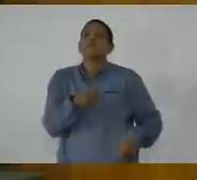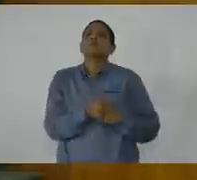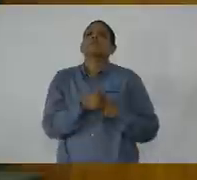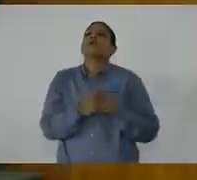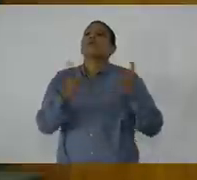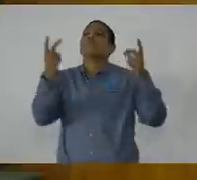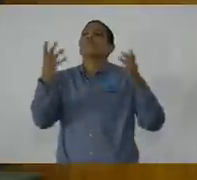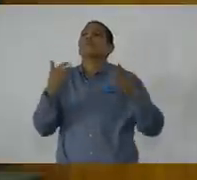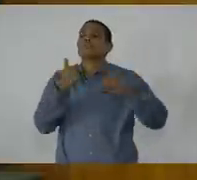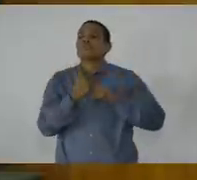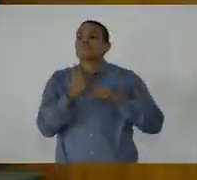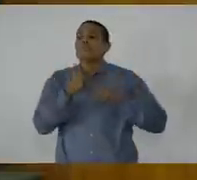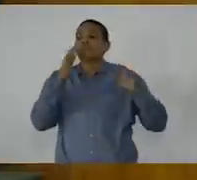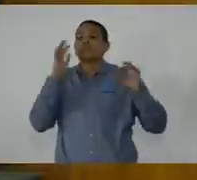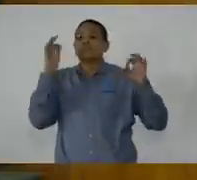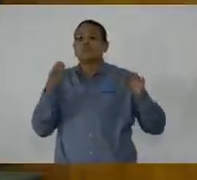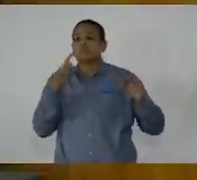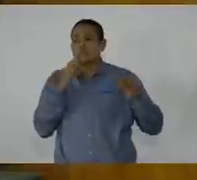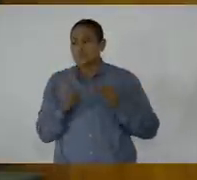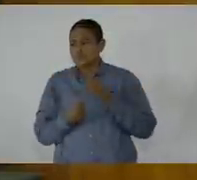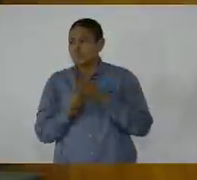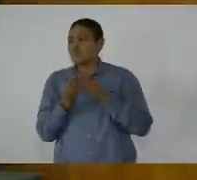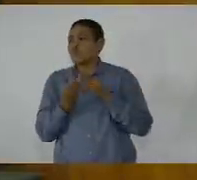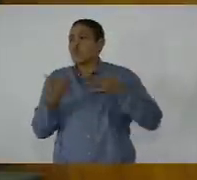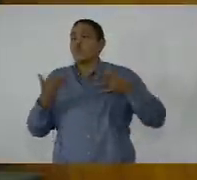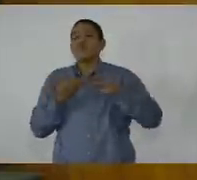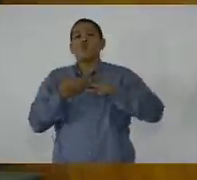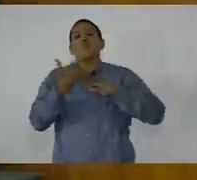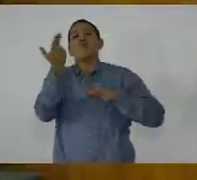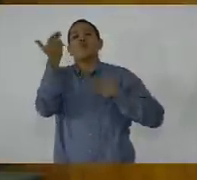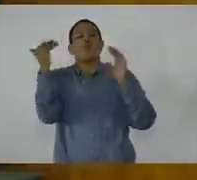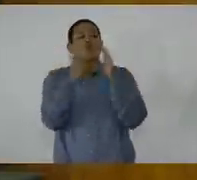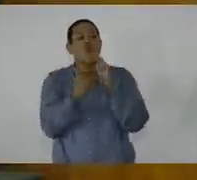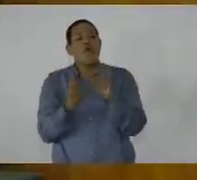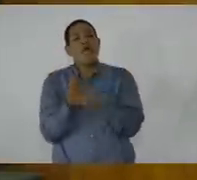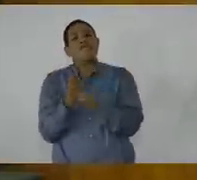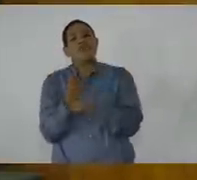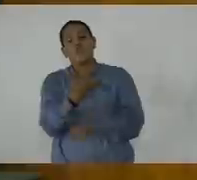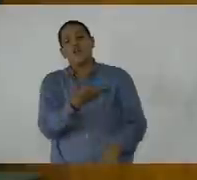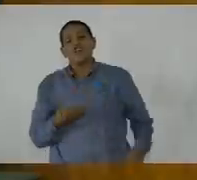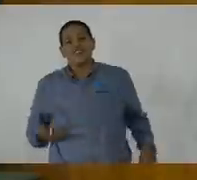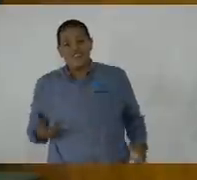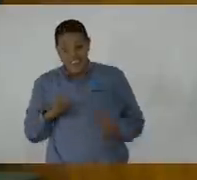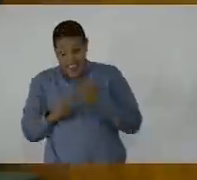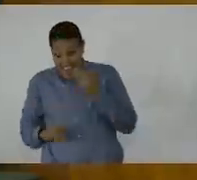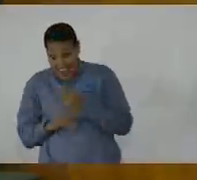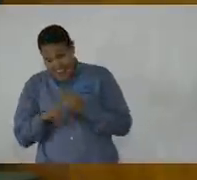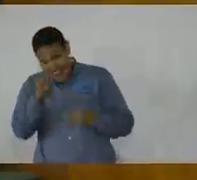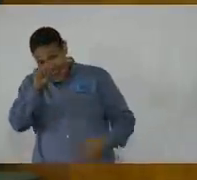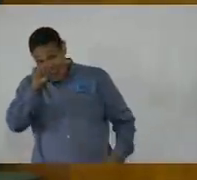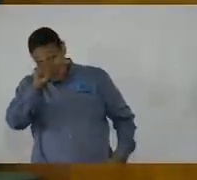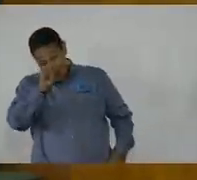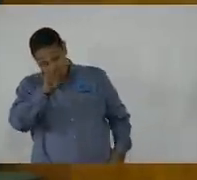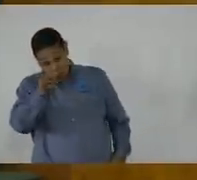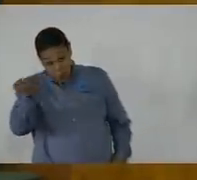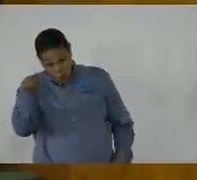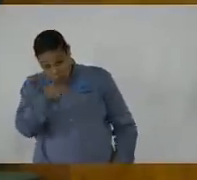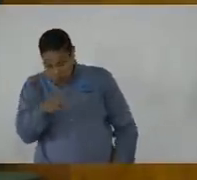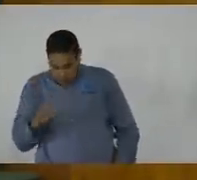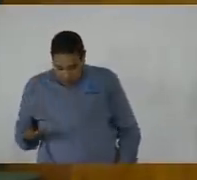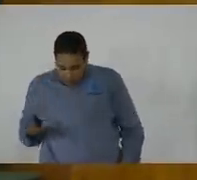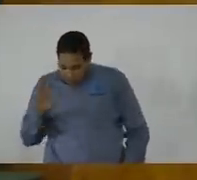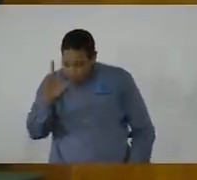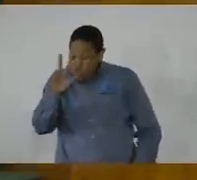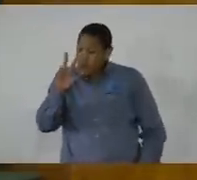visitors to the site have grown to over 13,000 per year. And as of April 22,